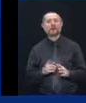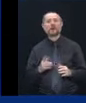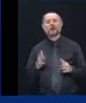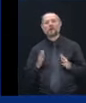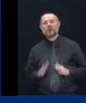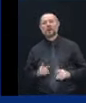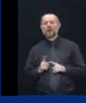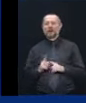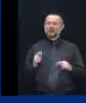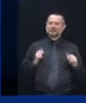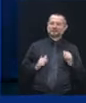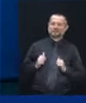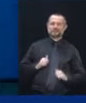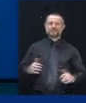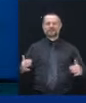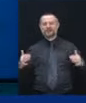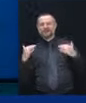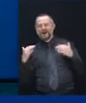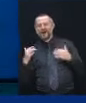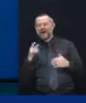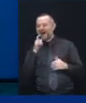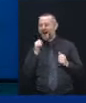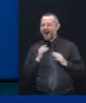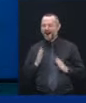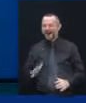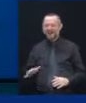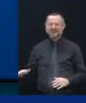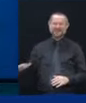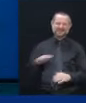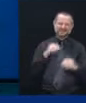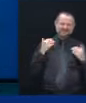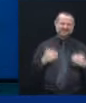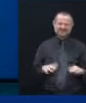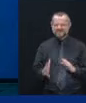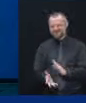great entertainers. And then they will be